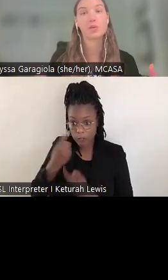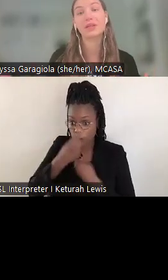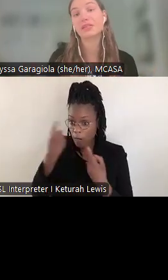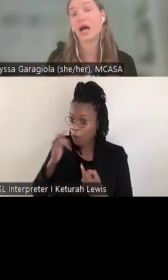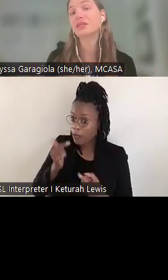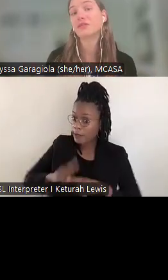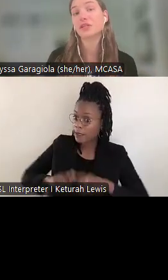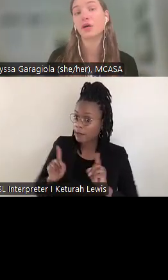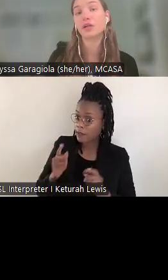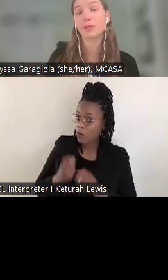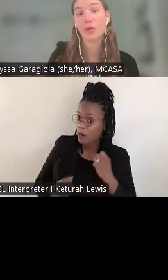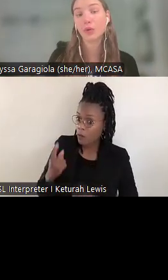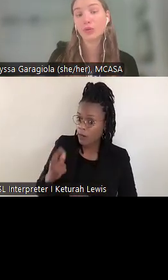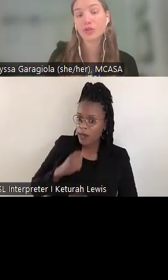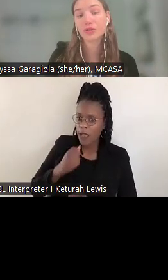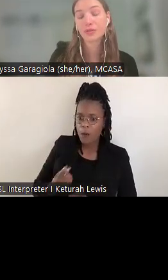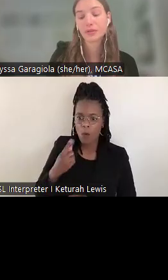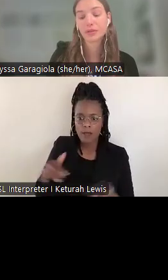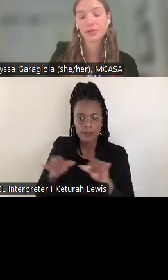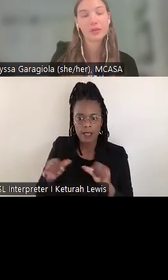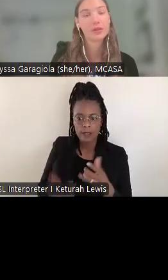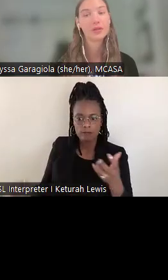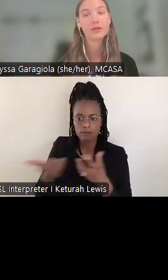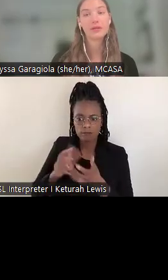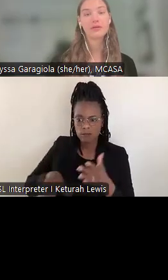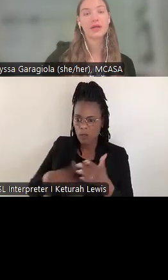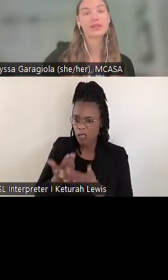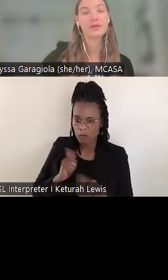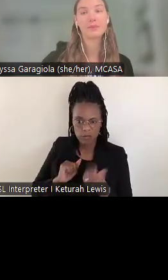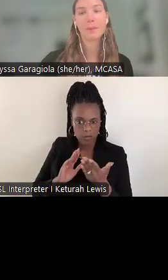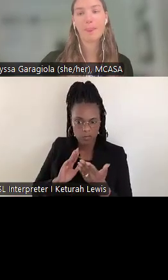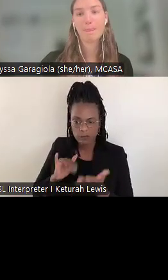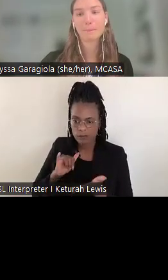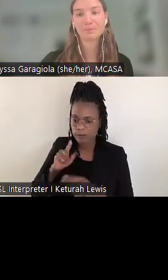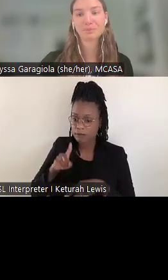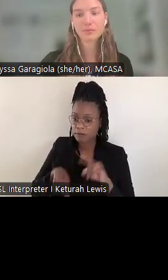not this one-size-fits-all approach? Next slide.